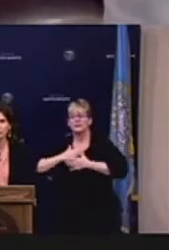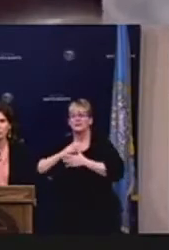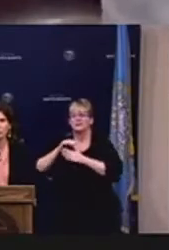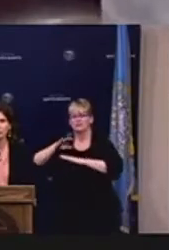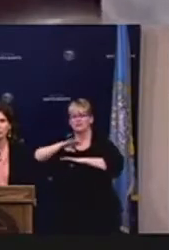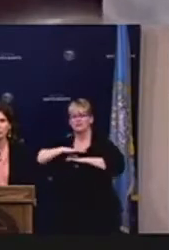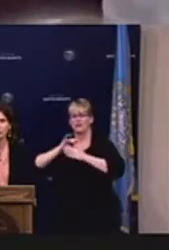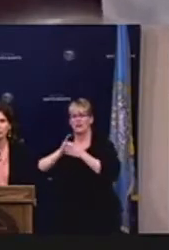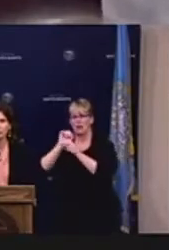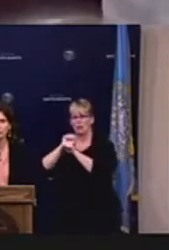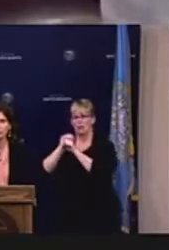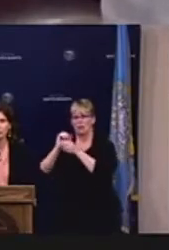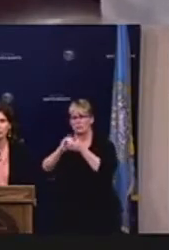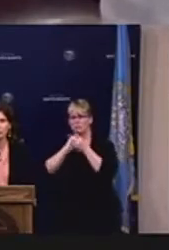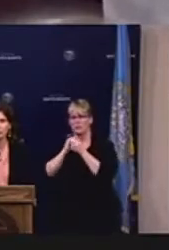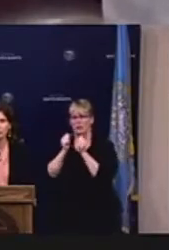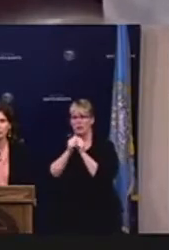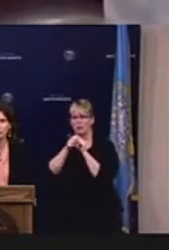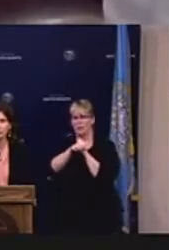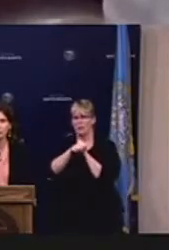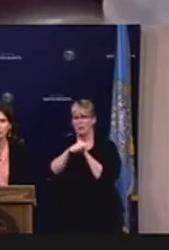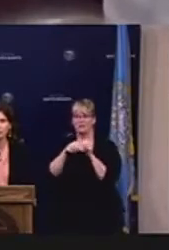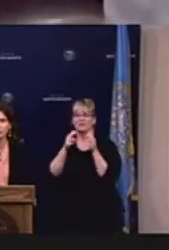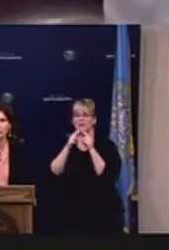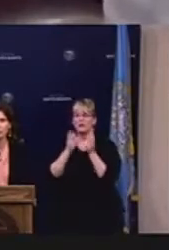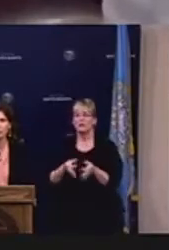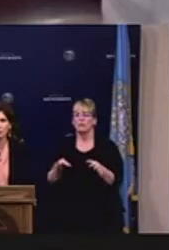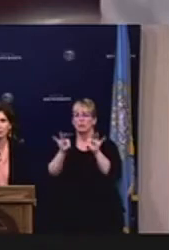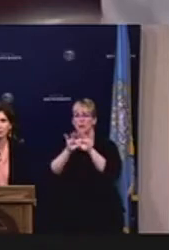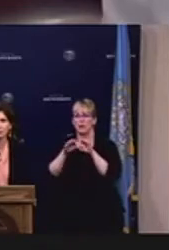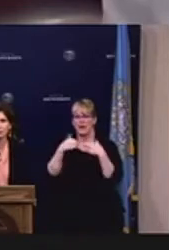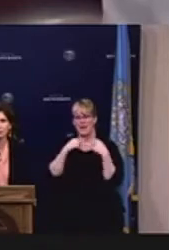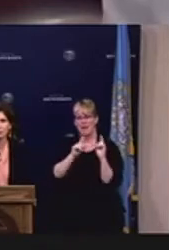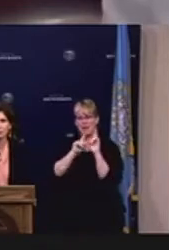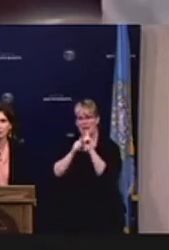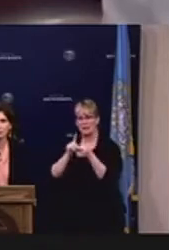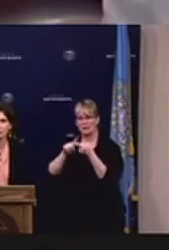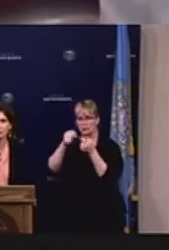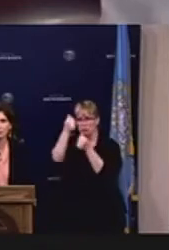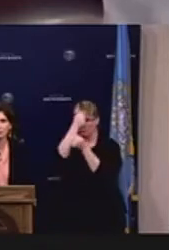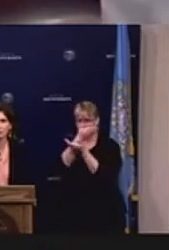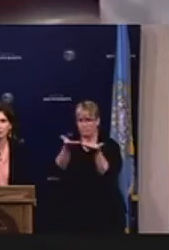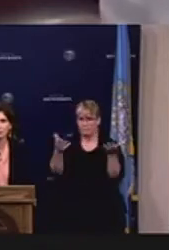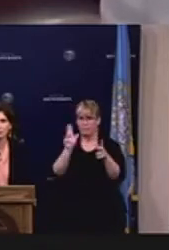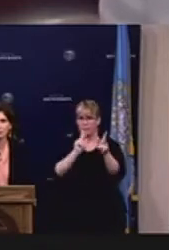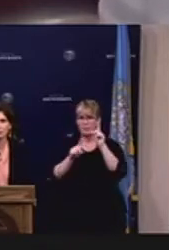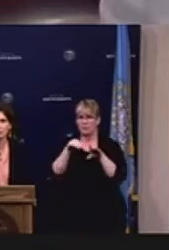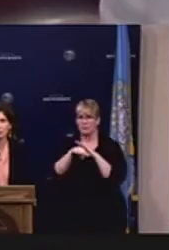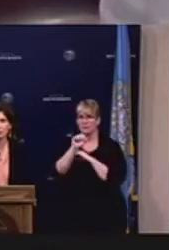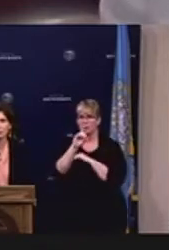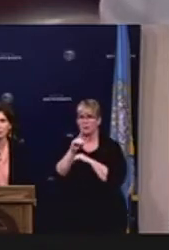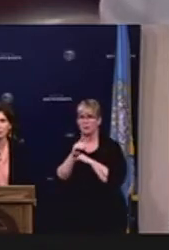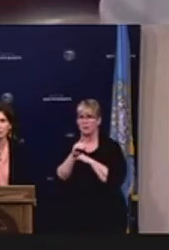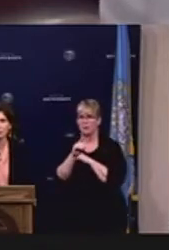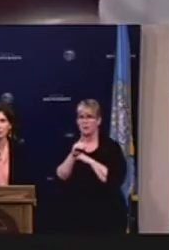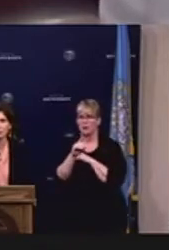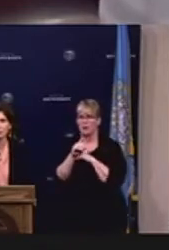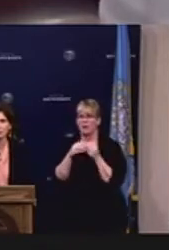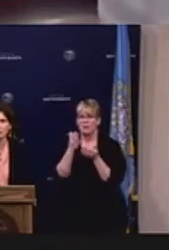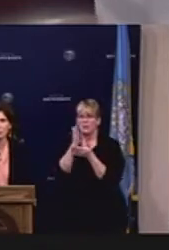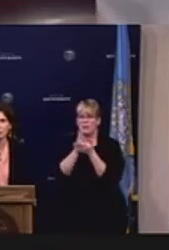collaborating to do this work. I think it's so important to be able to bring answers to the table and be a part of that here in the